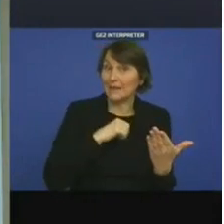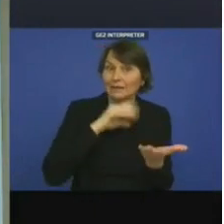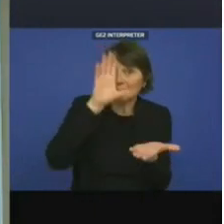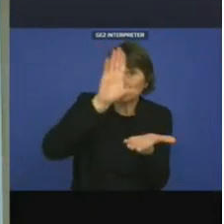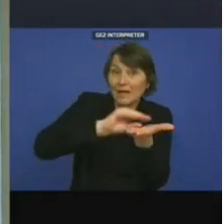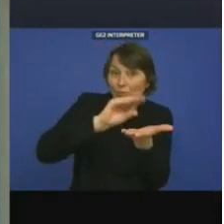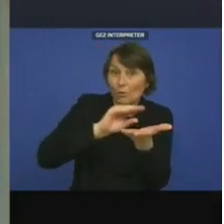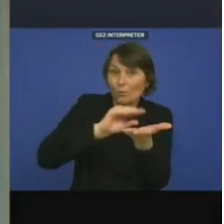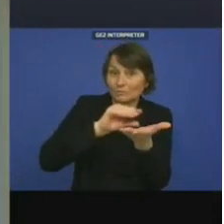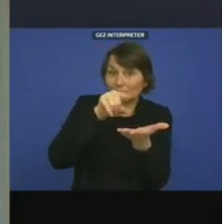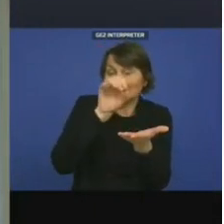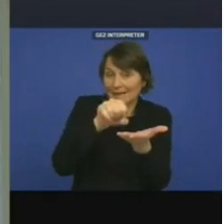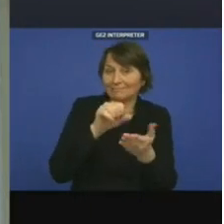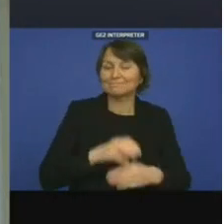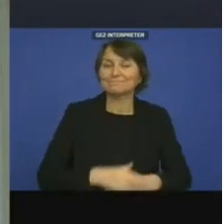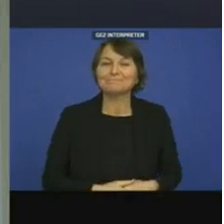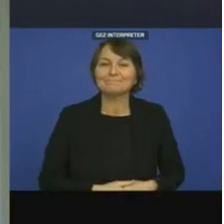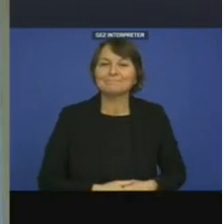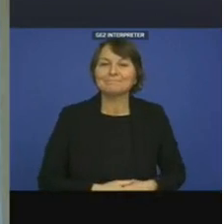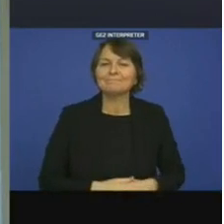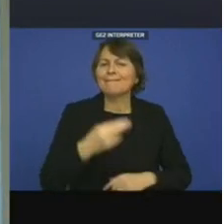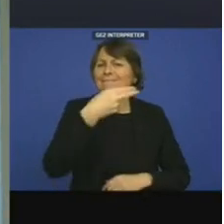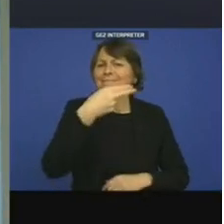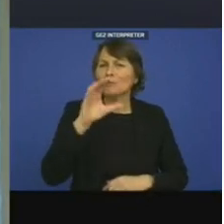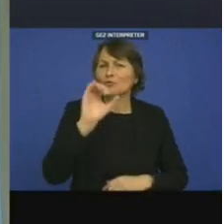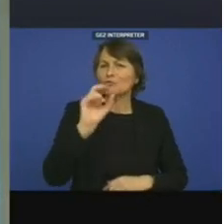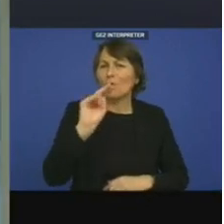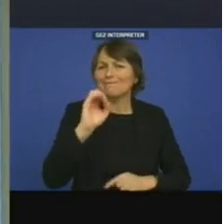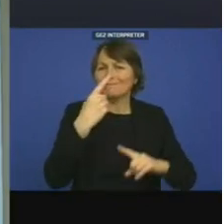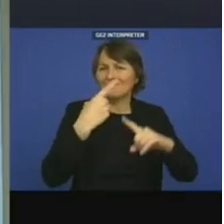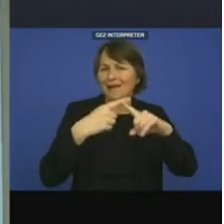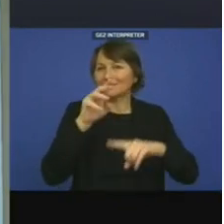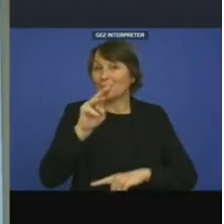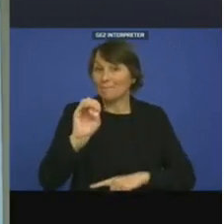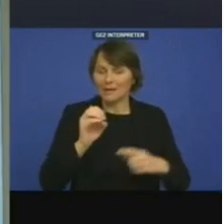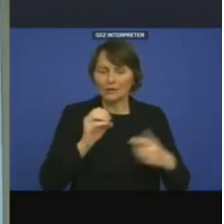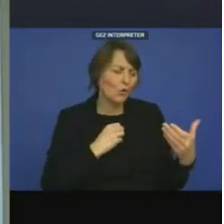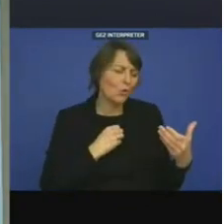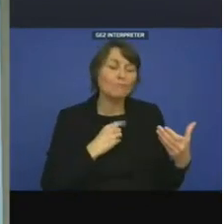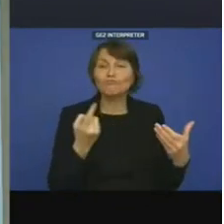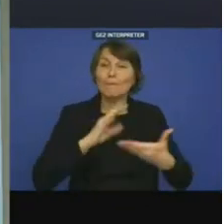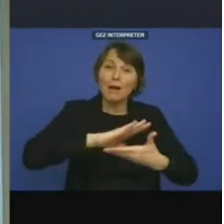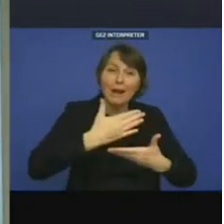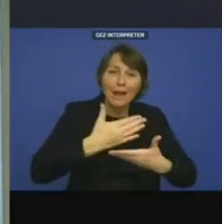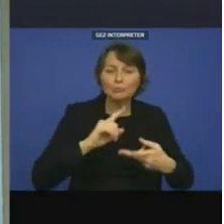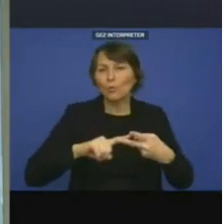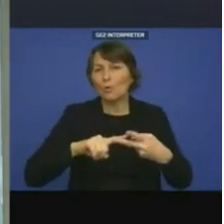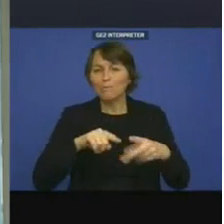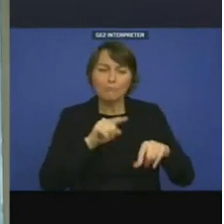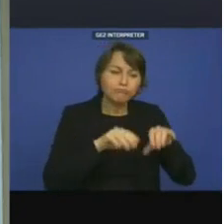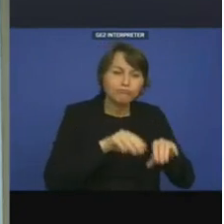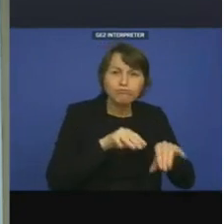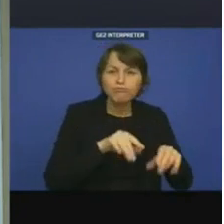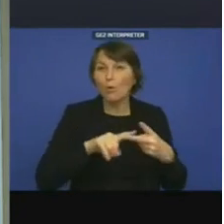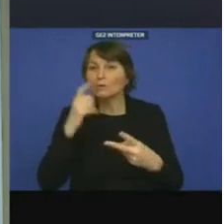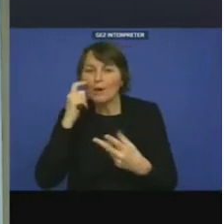name is ConnectsMe. It will give you the opportunity to have in your hands, with your laptop, your tablet, your smartphone,